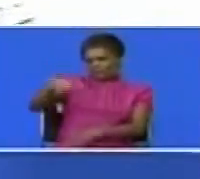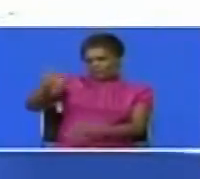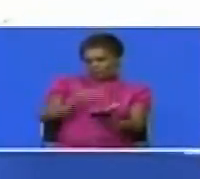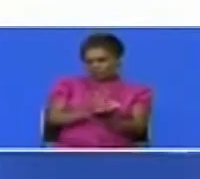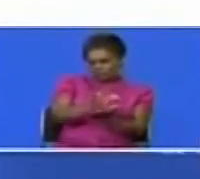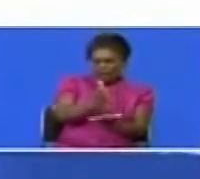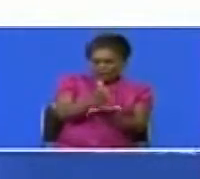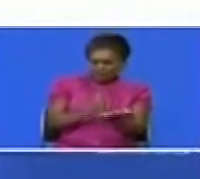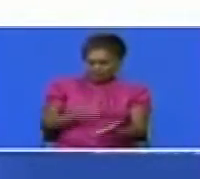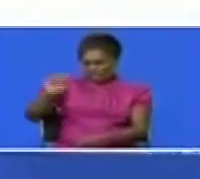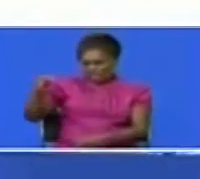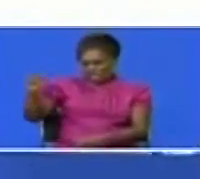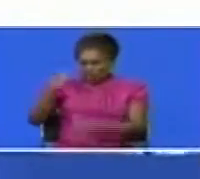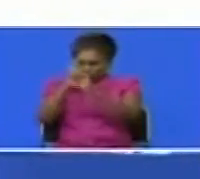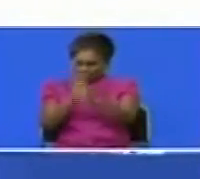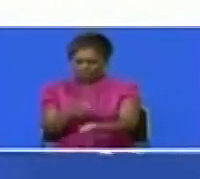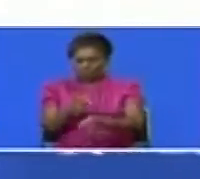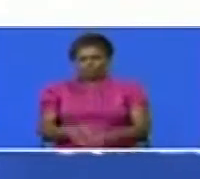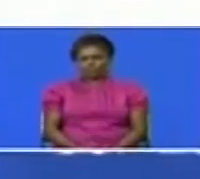a $500,000 prize money.